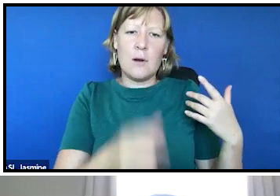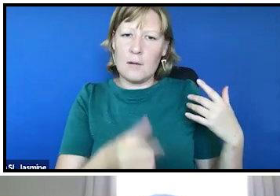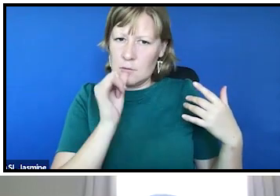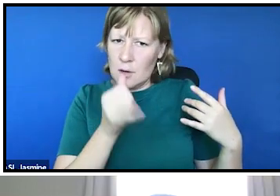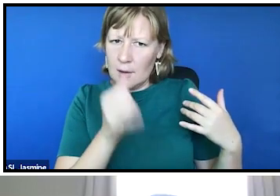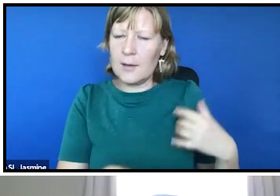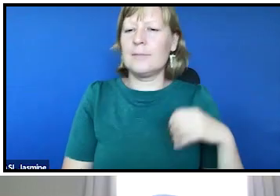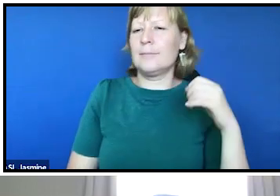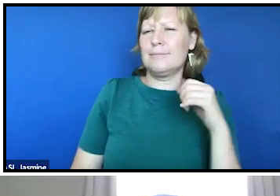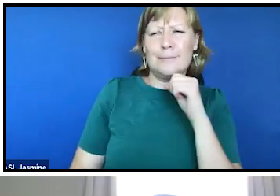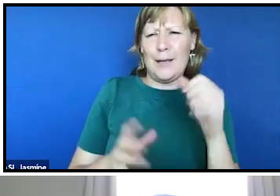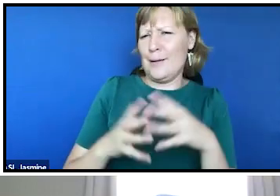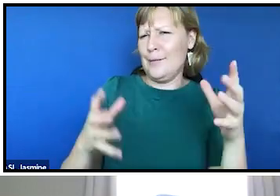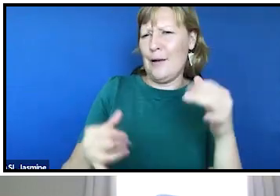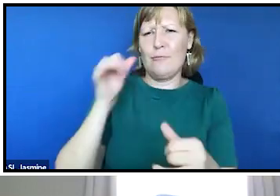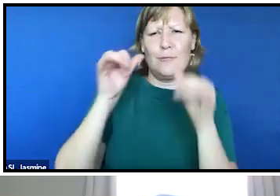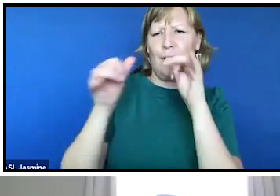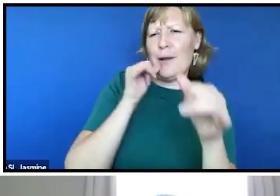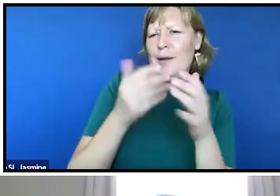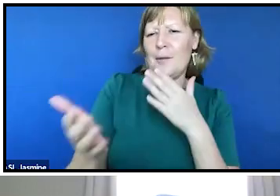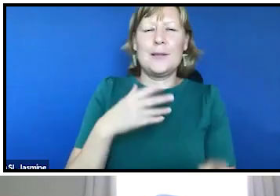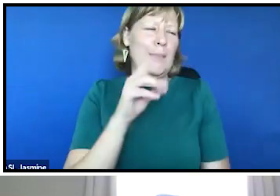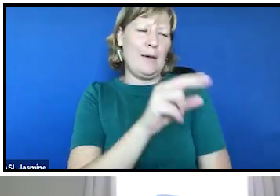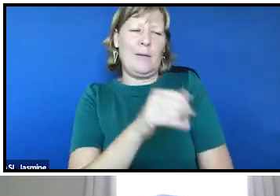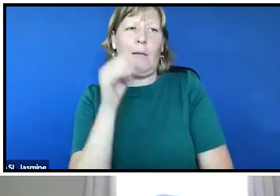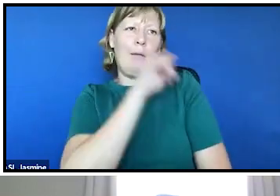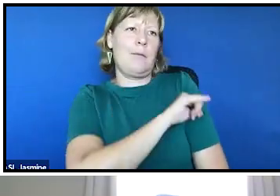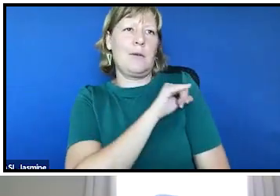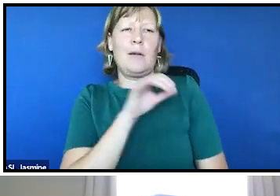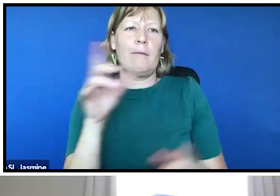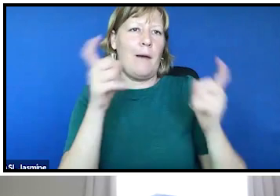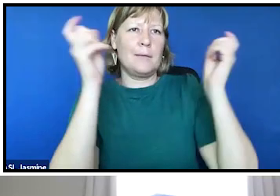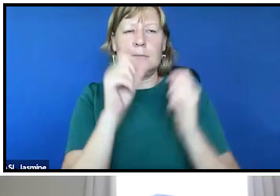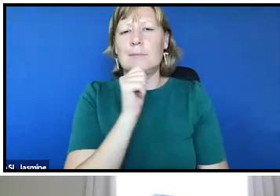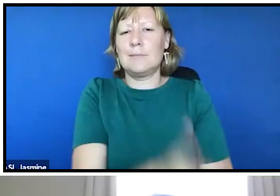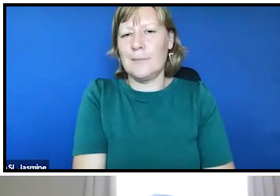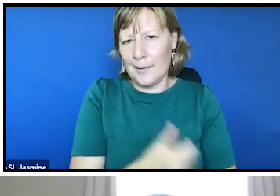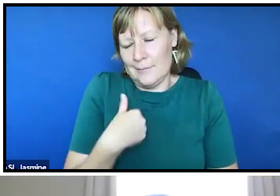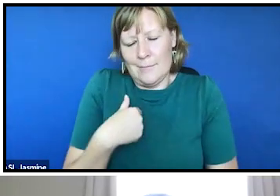fest. Yeah, Making it sound like it's dry. It's not. It's not at all. No, I don't drink, so they can just sit with me.